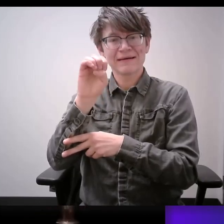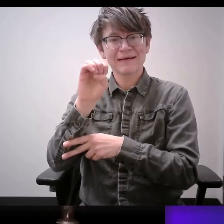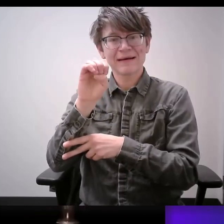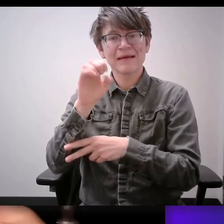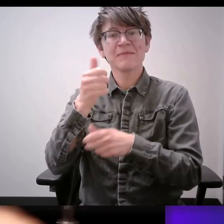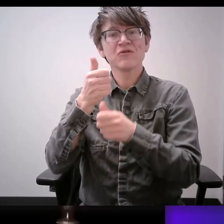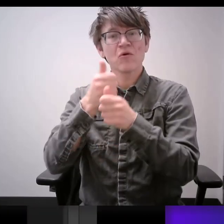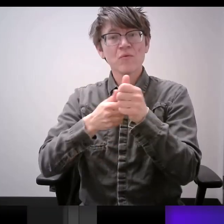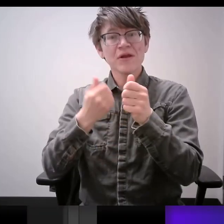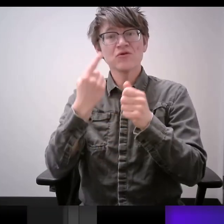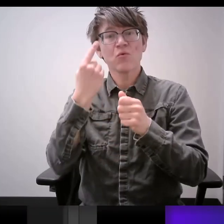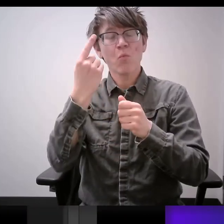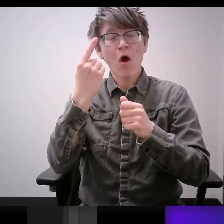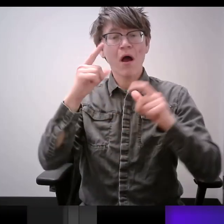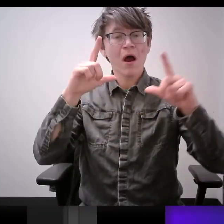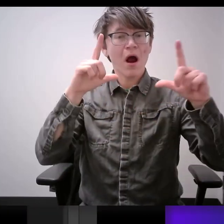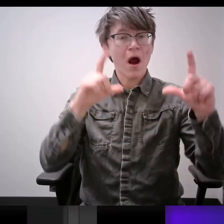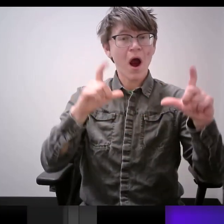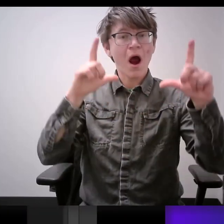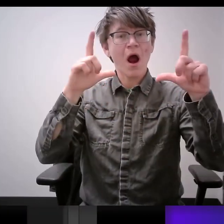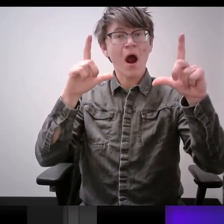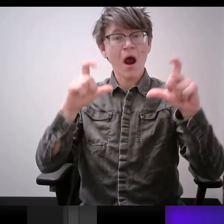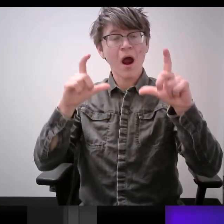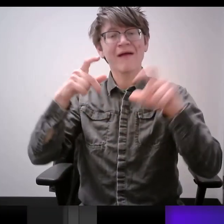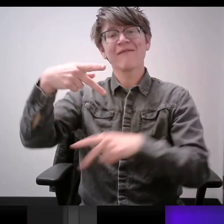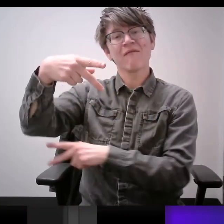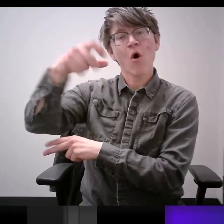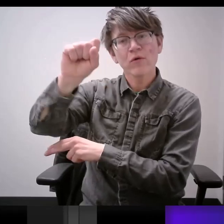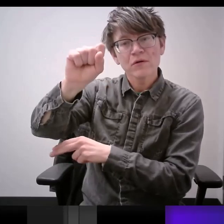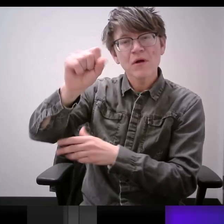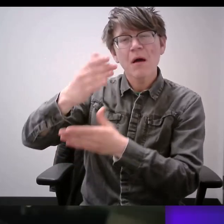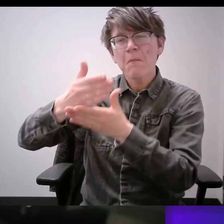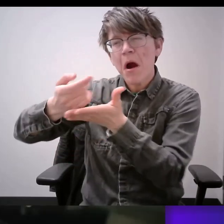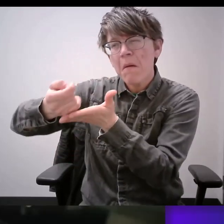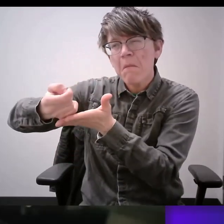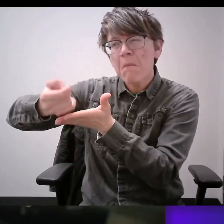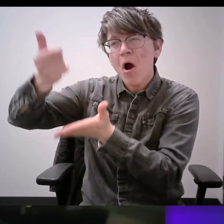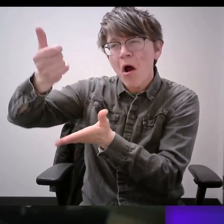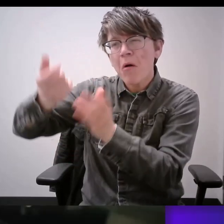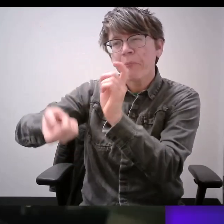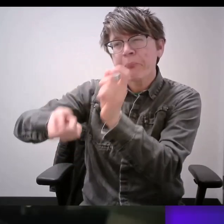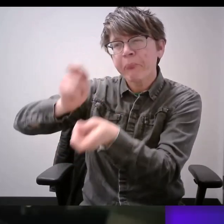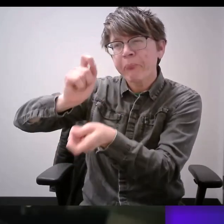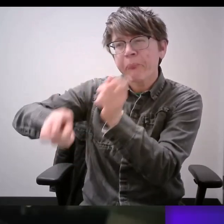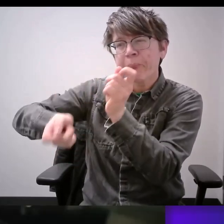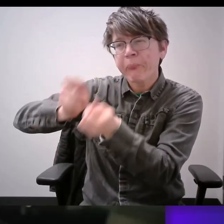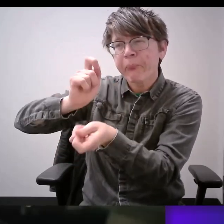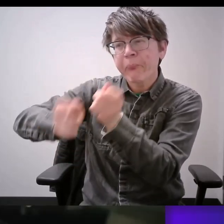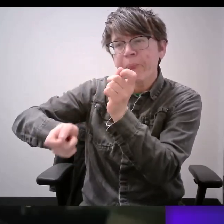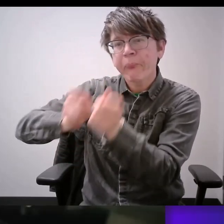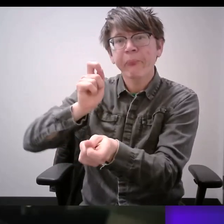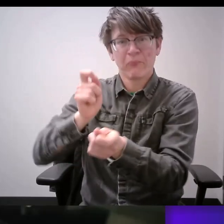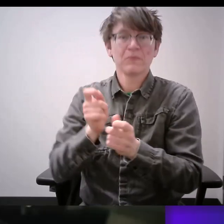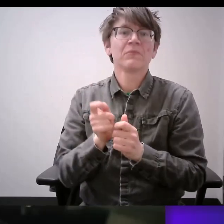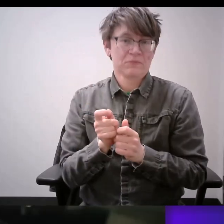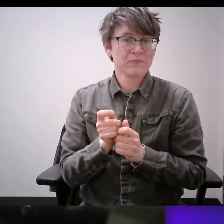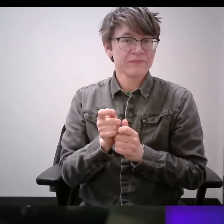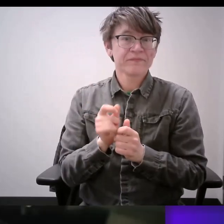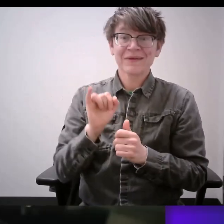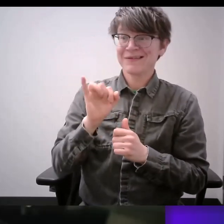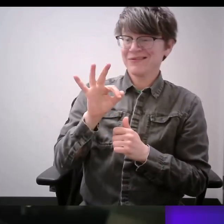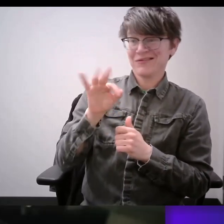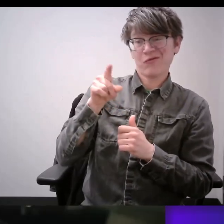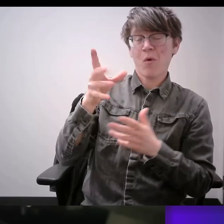into Photoshop and erase little pieces in the frame that he doesn't want to be there. And that is definitely the way that you would want to go if you're